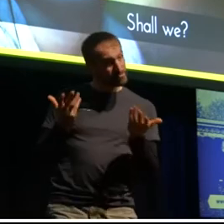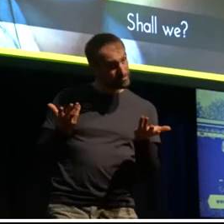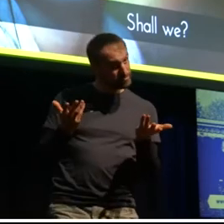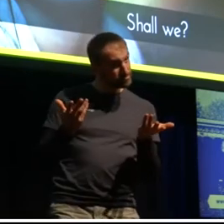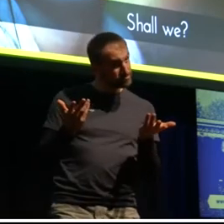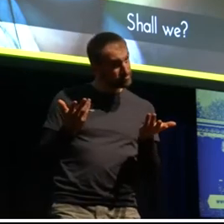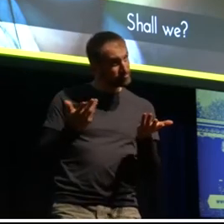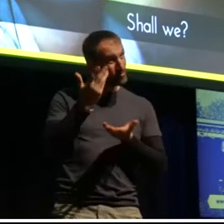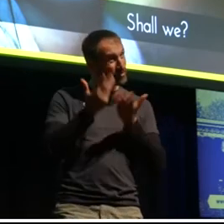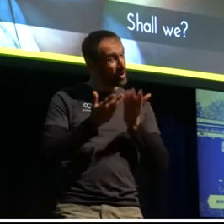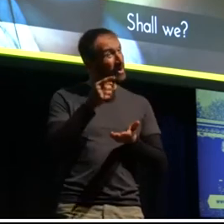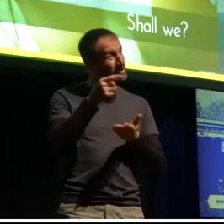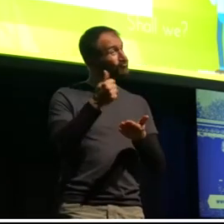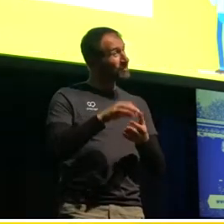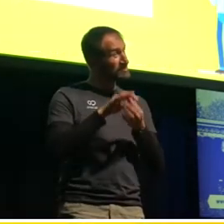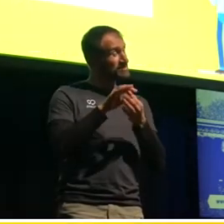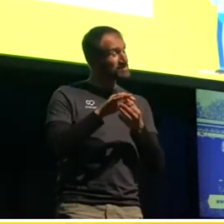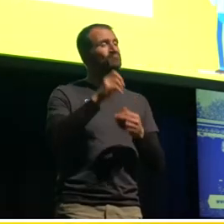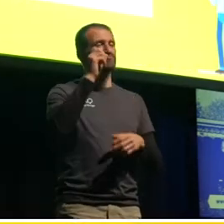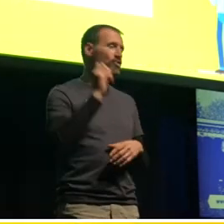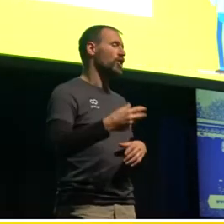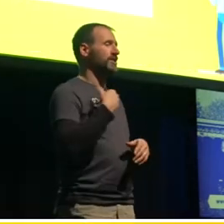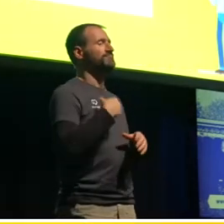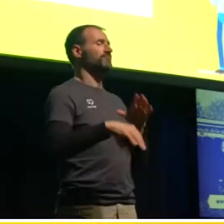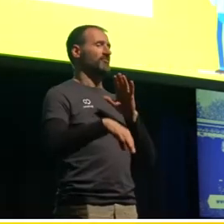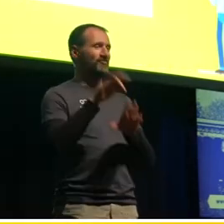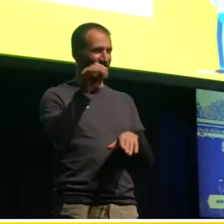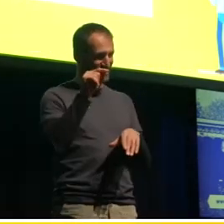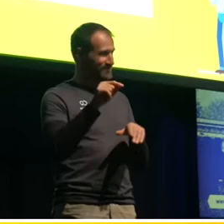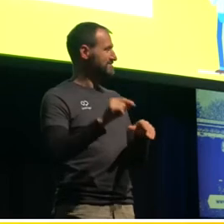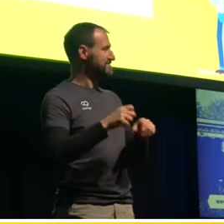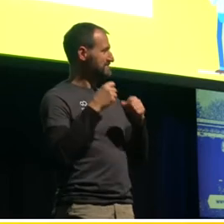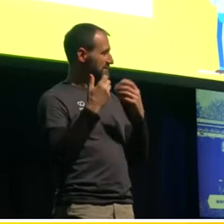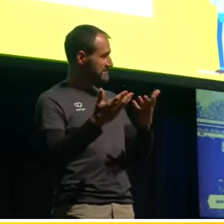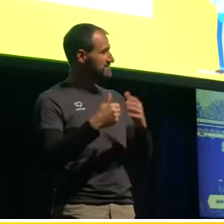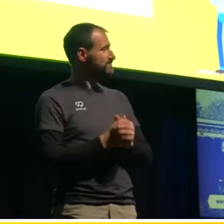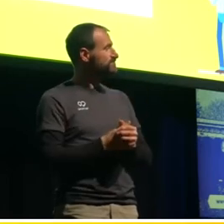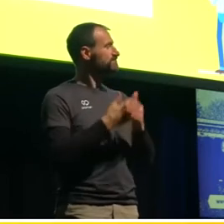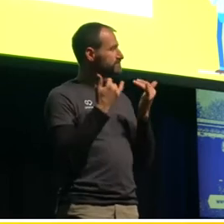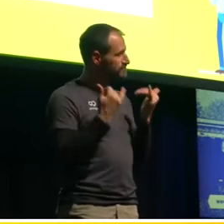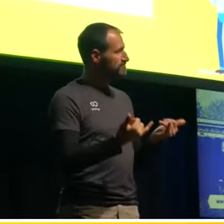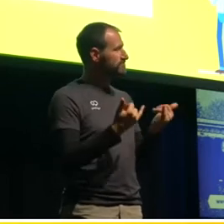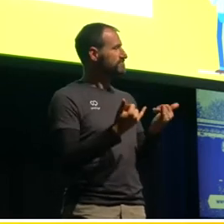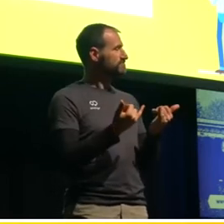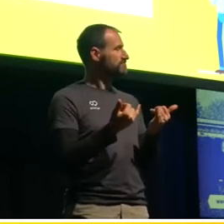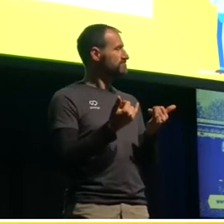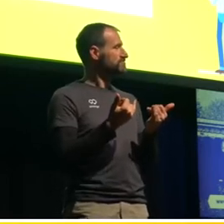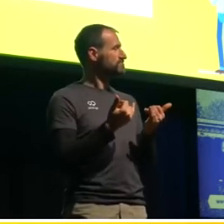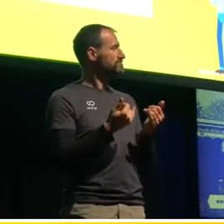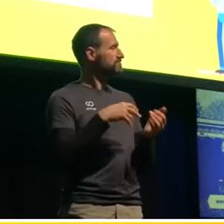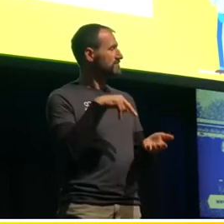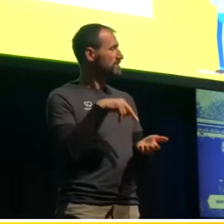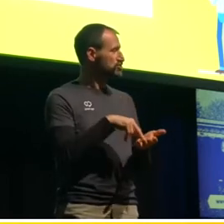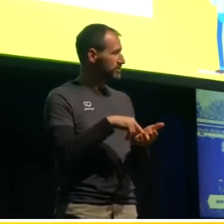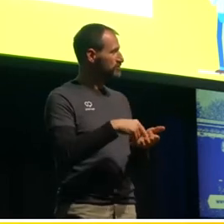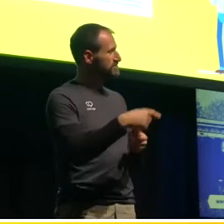might be an approach. So we choose that approach. And here is our current state. You see